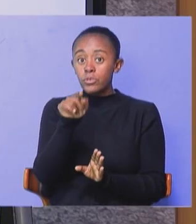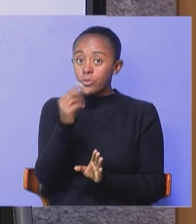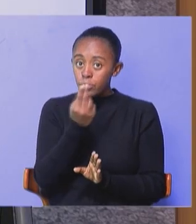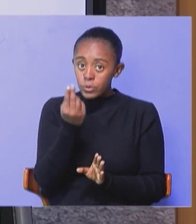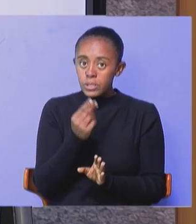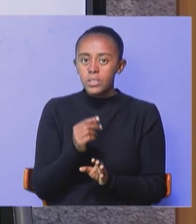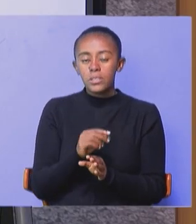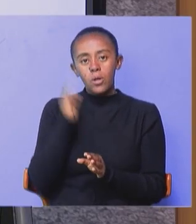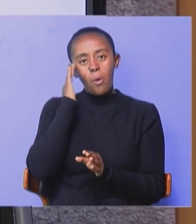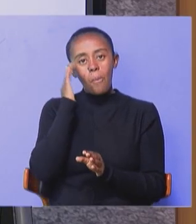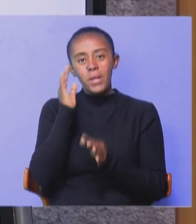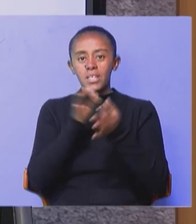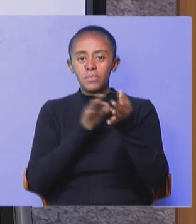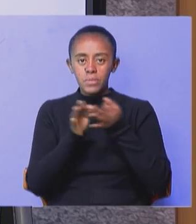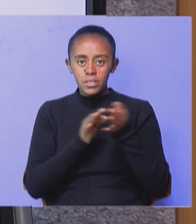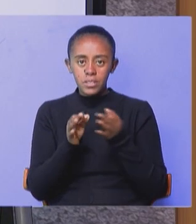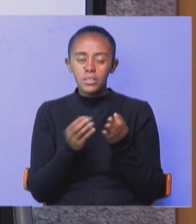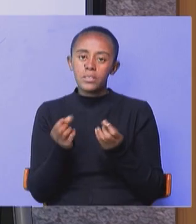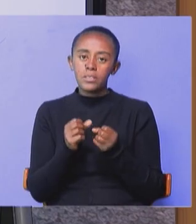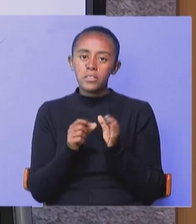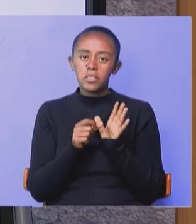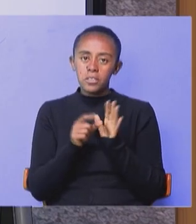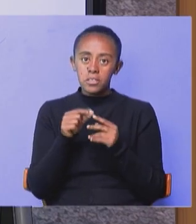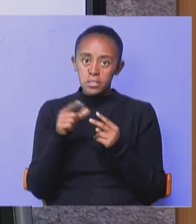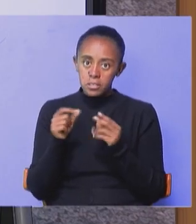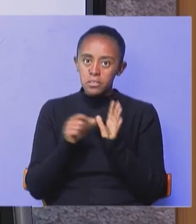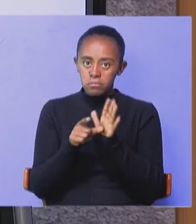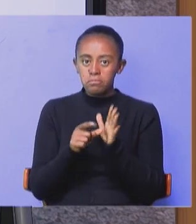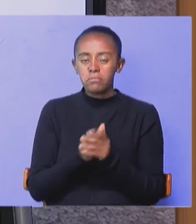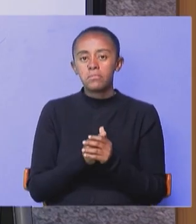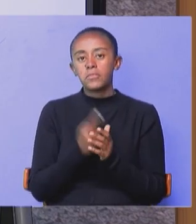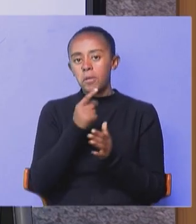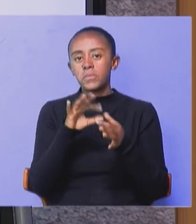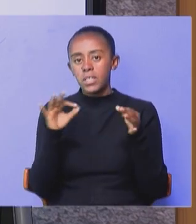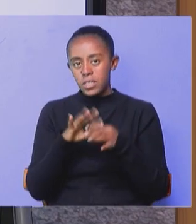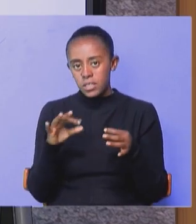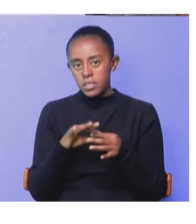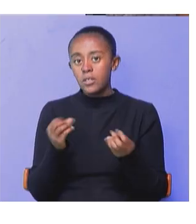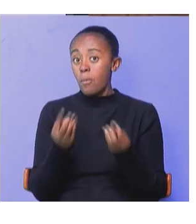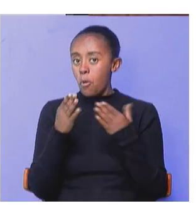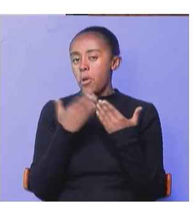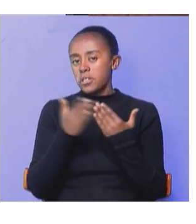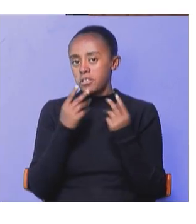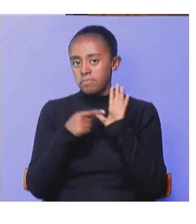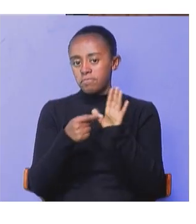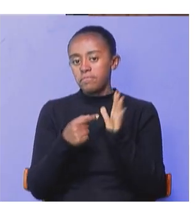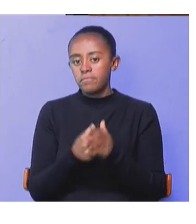these common expressions. Let us make some sentences to make it more easier.